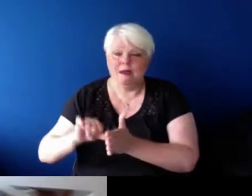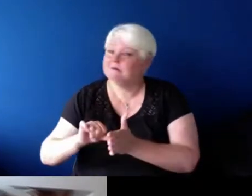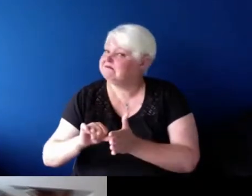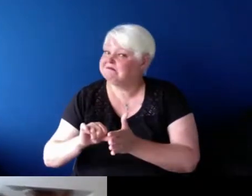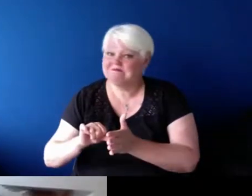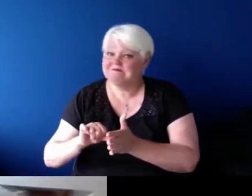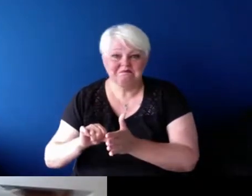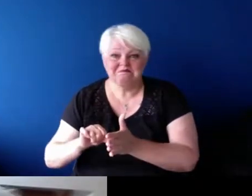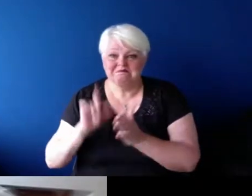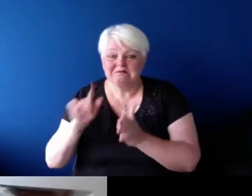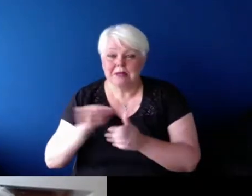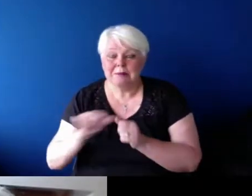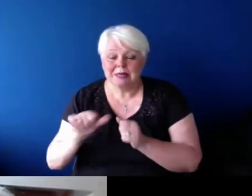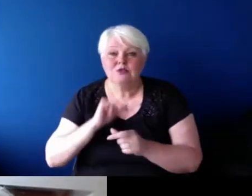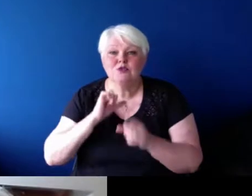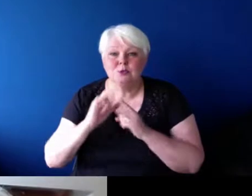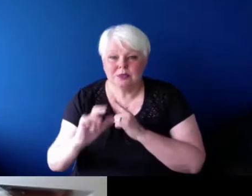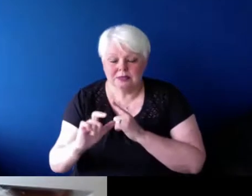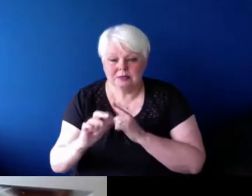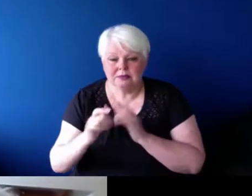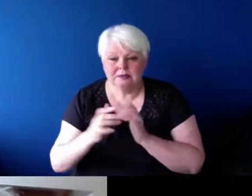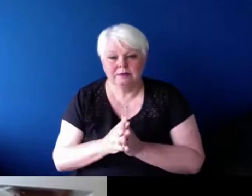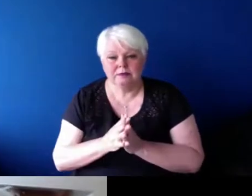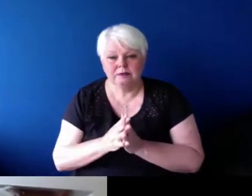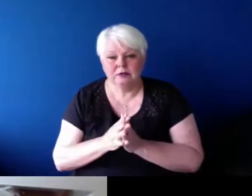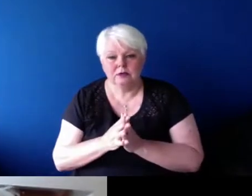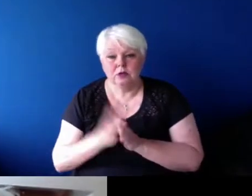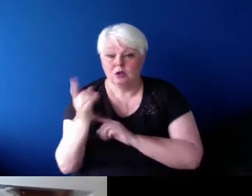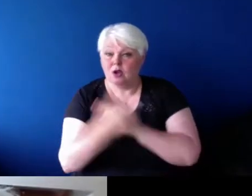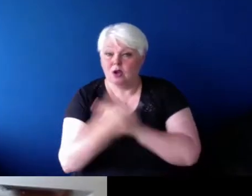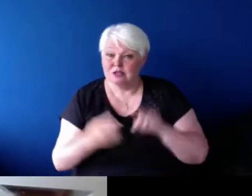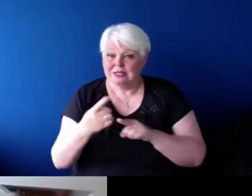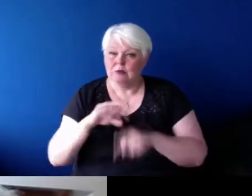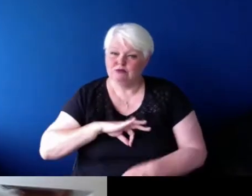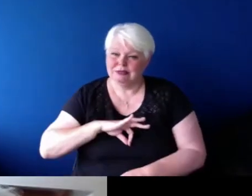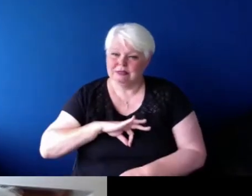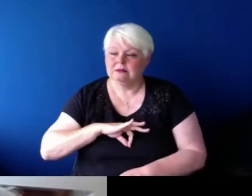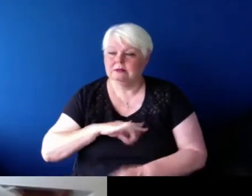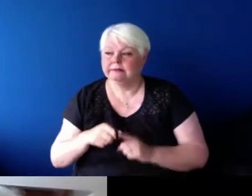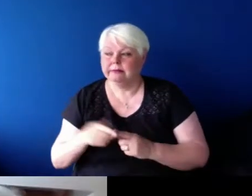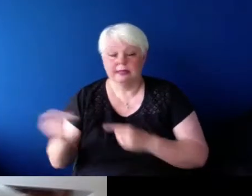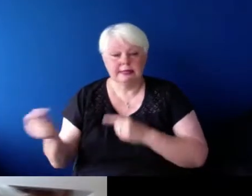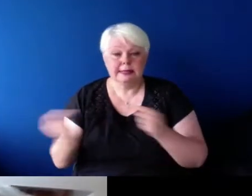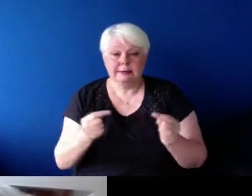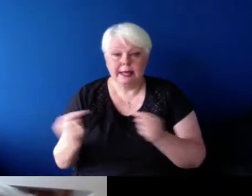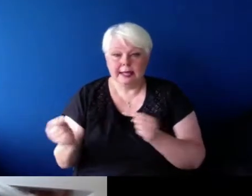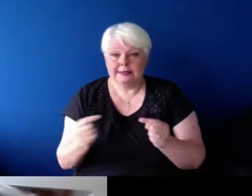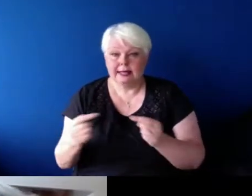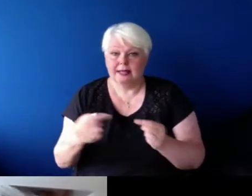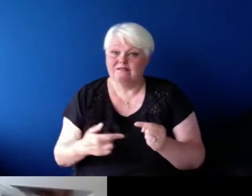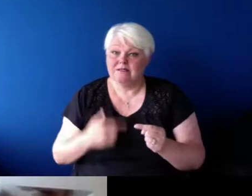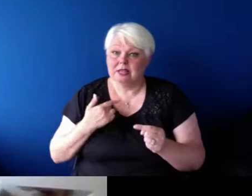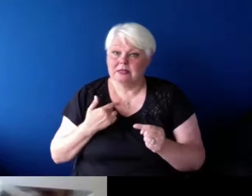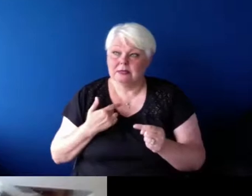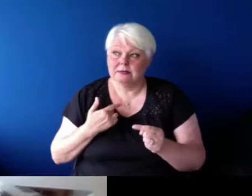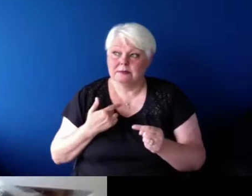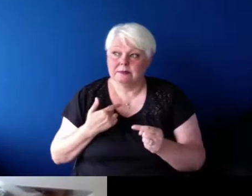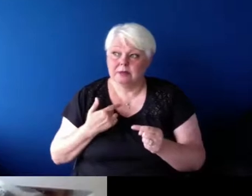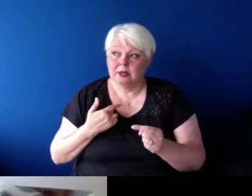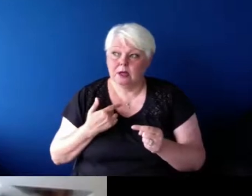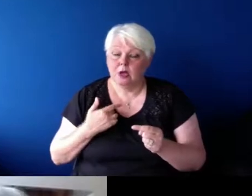So it came to the conference. I was president at the time. The nature of the debate, I felt, was measured